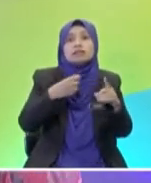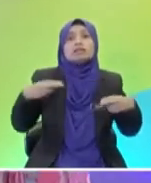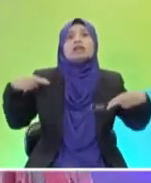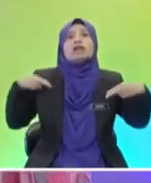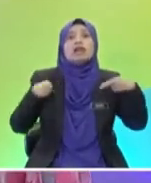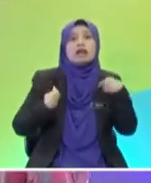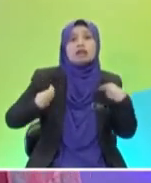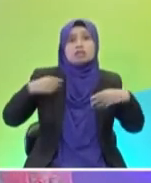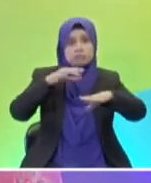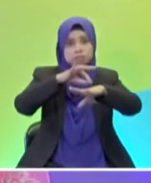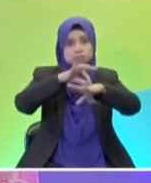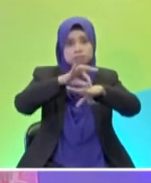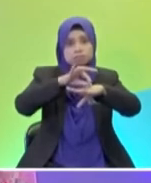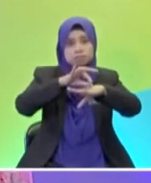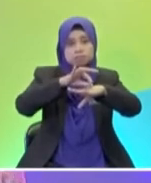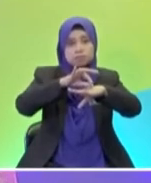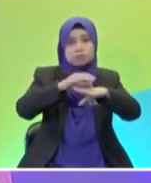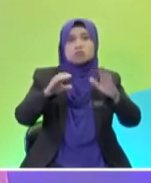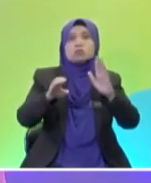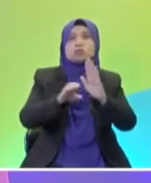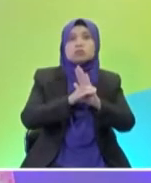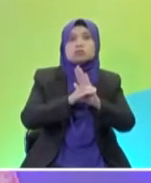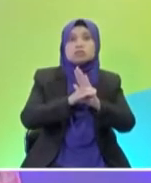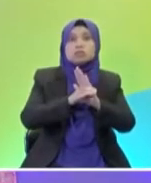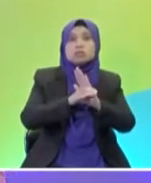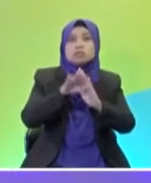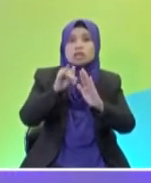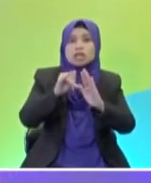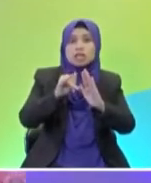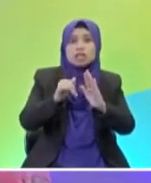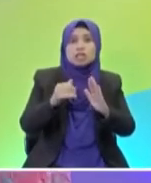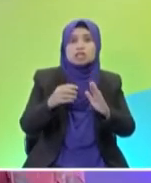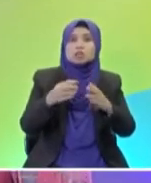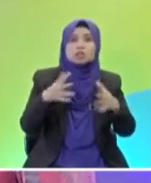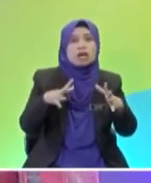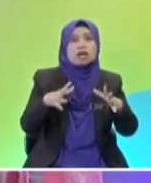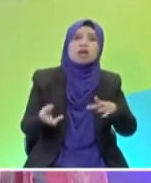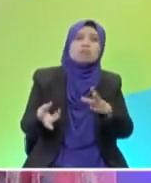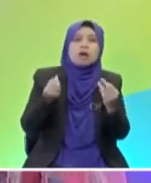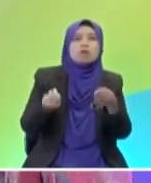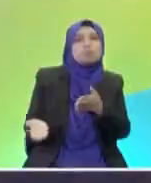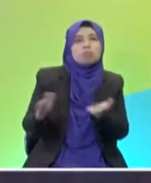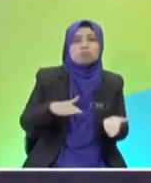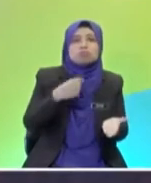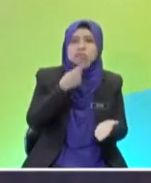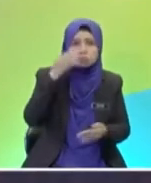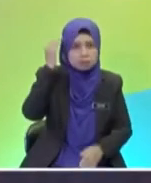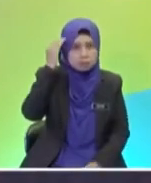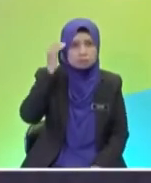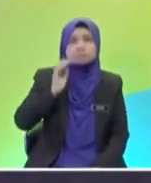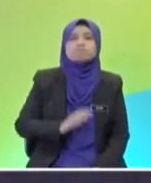animal skin. Animal skin. Yeah, but especially endangered species as animals. Okay. Who want to try? You want to